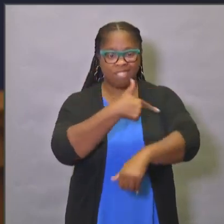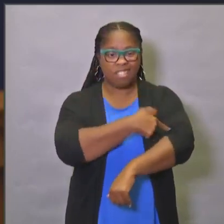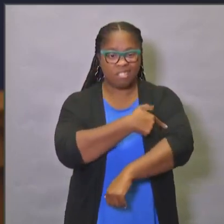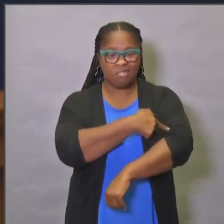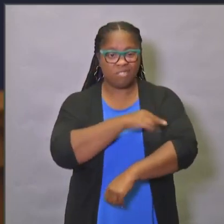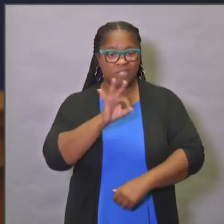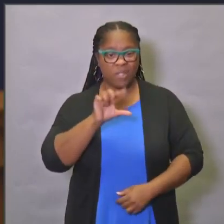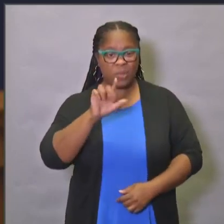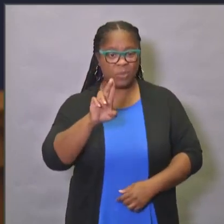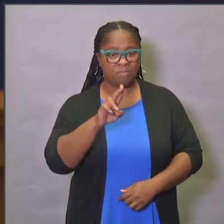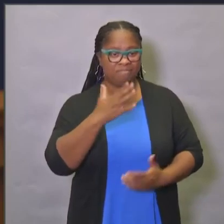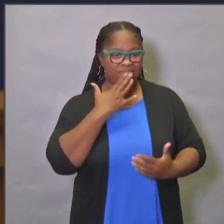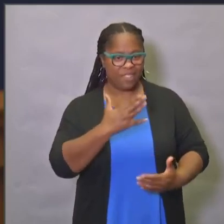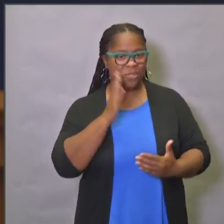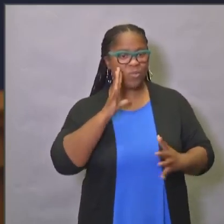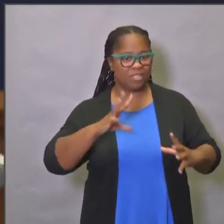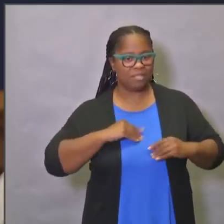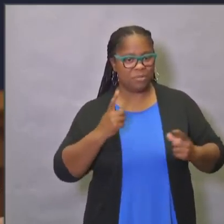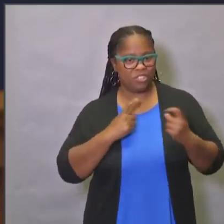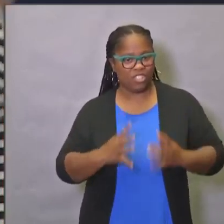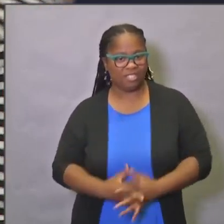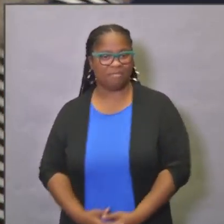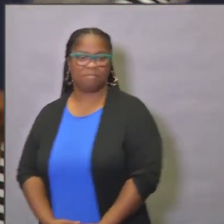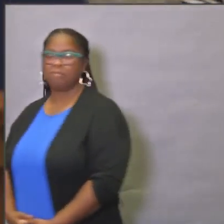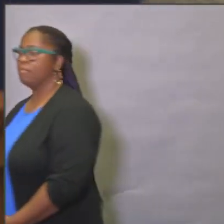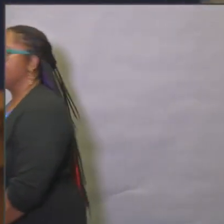your questions.